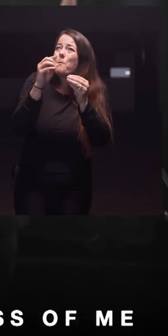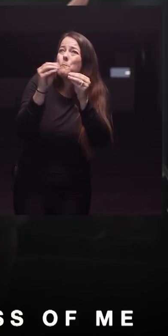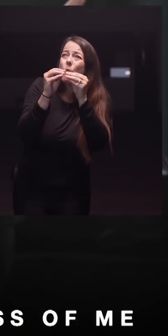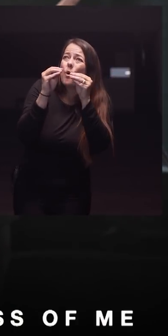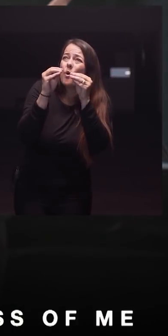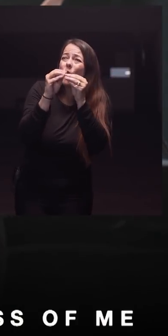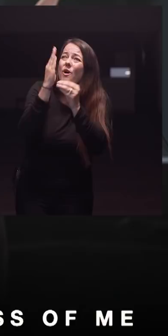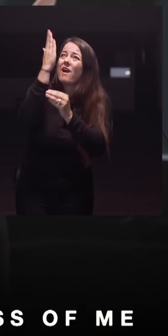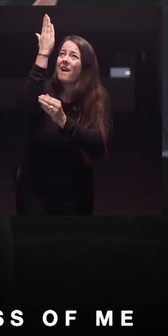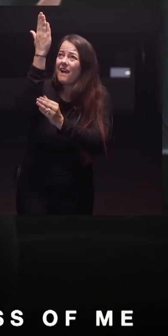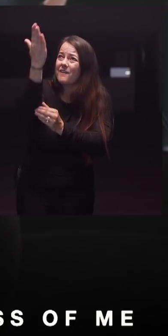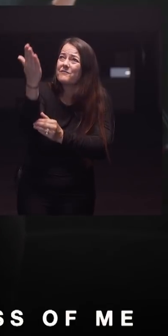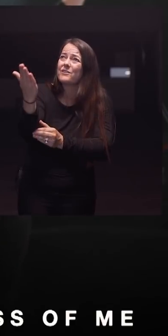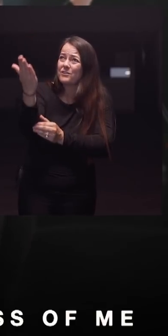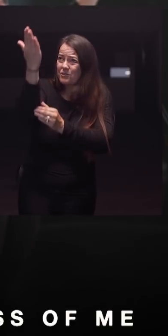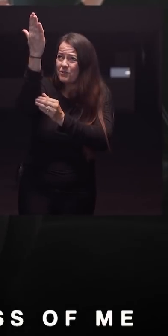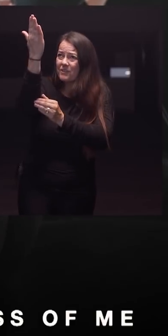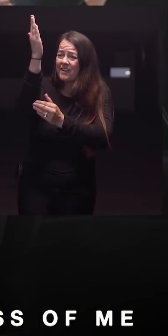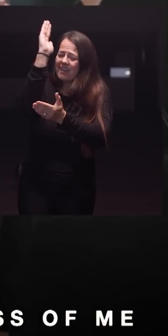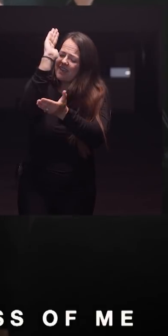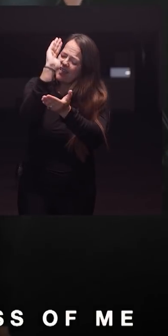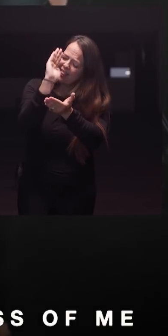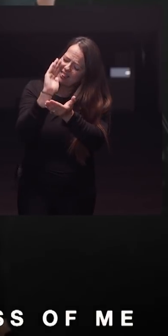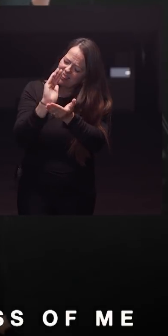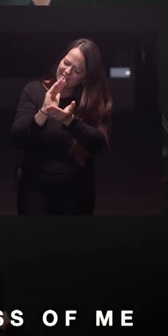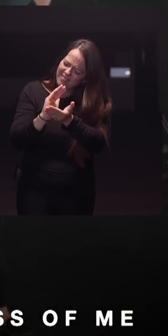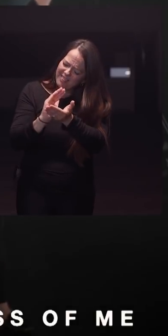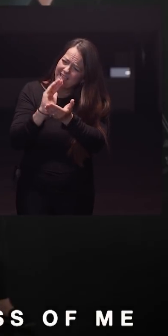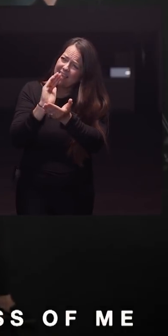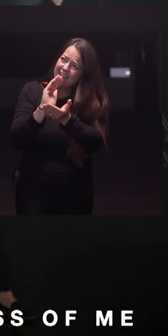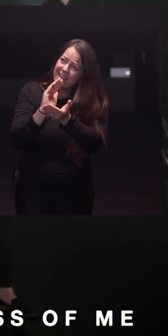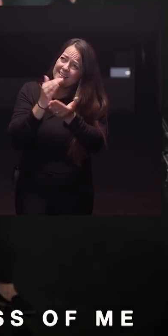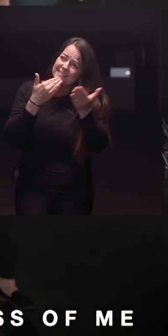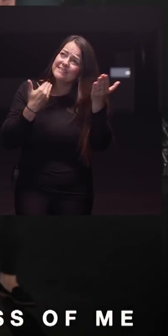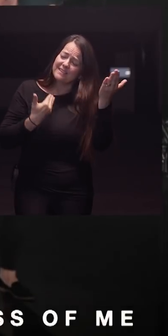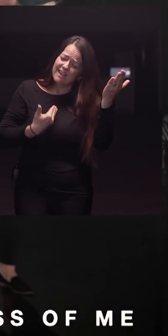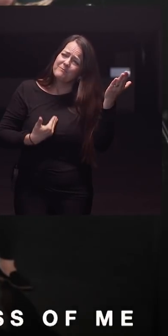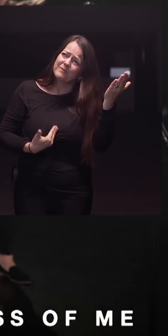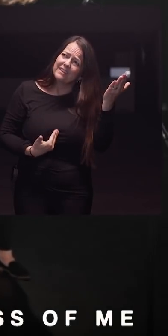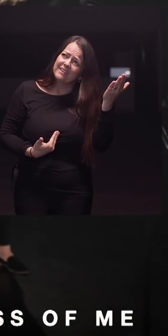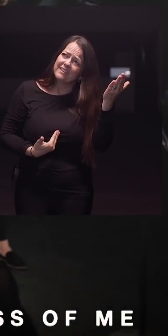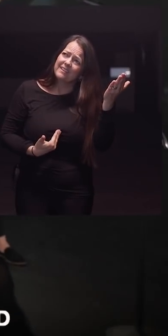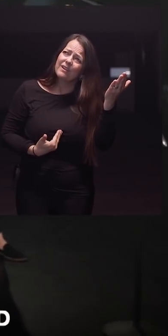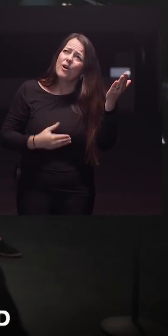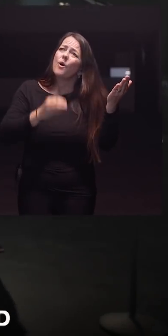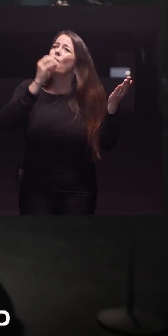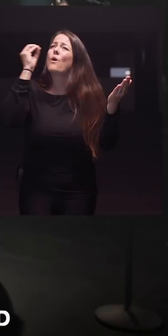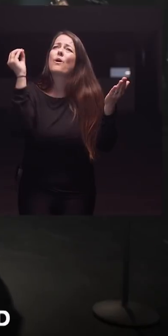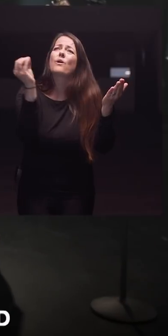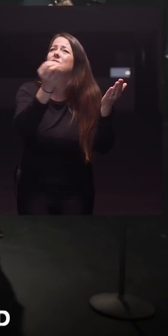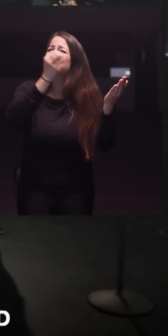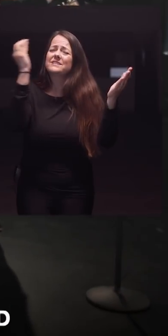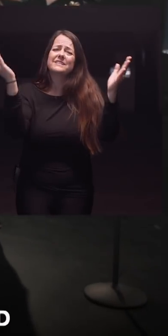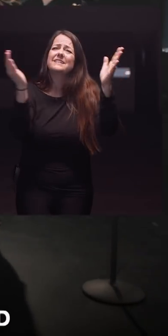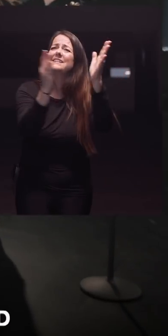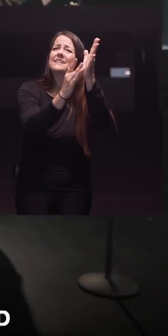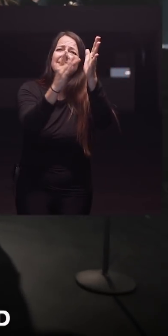when there's more of you and less of me.